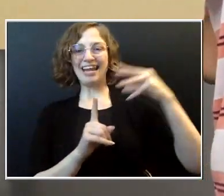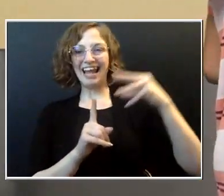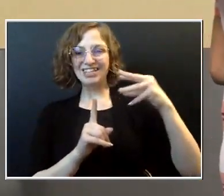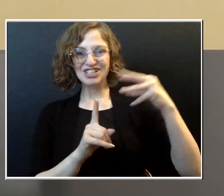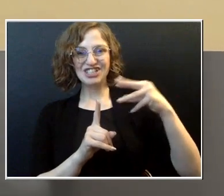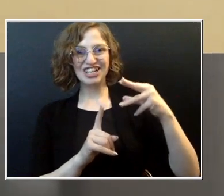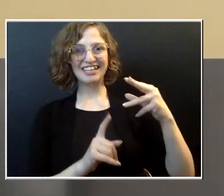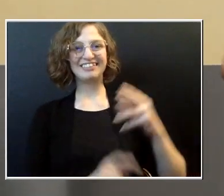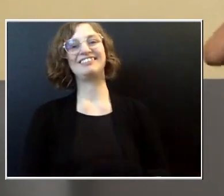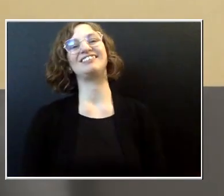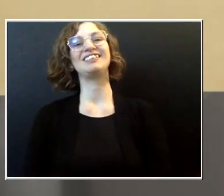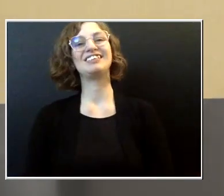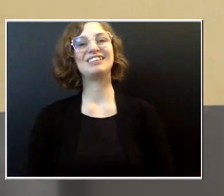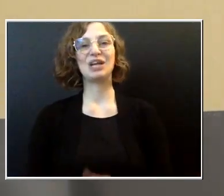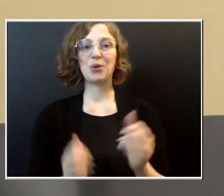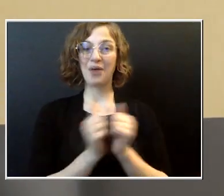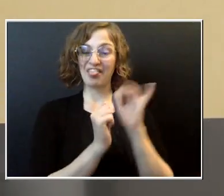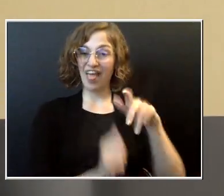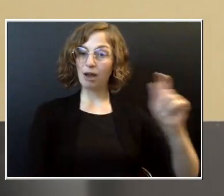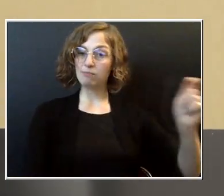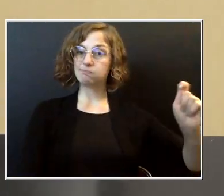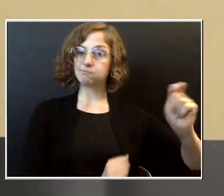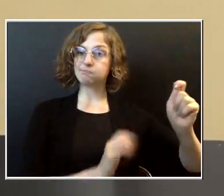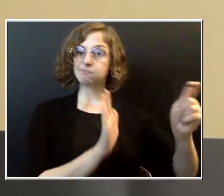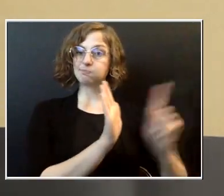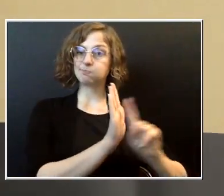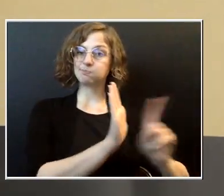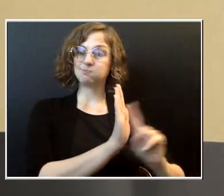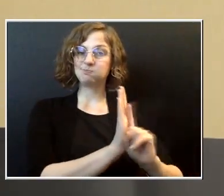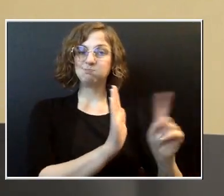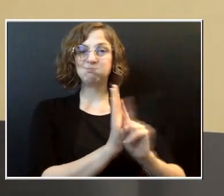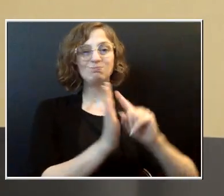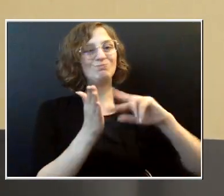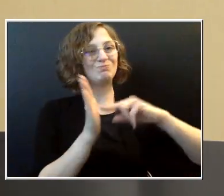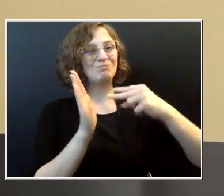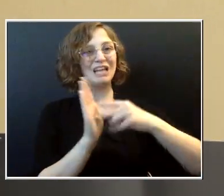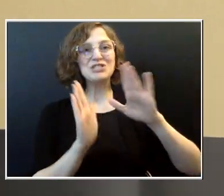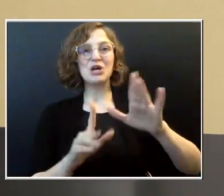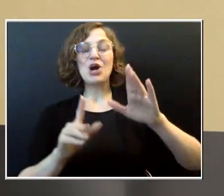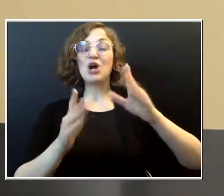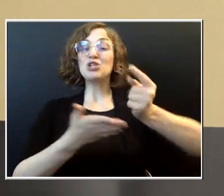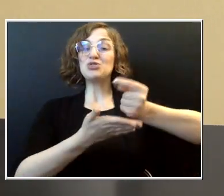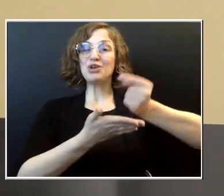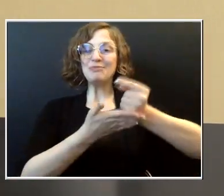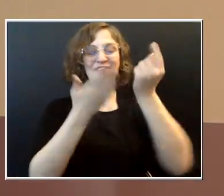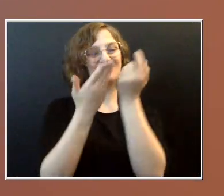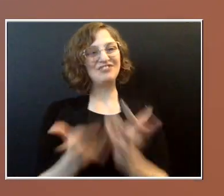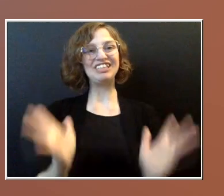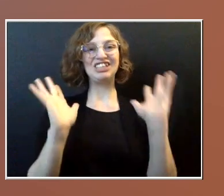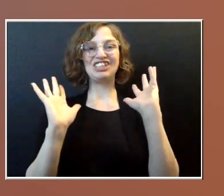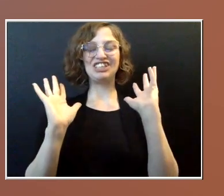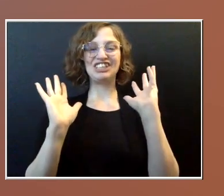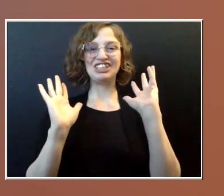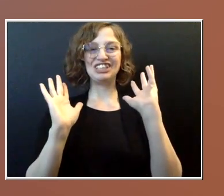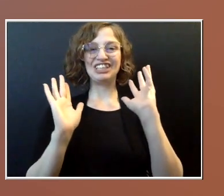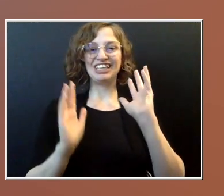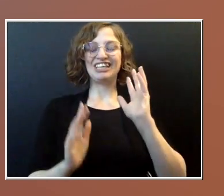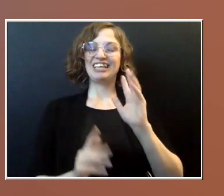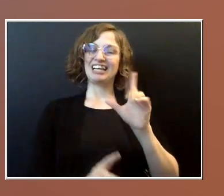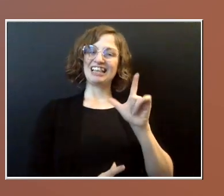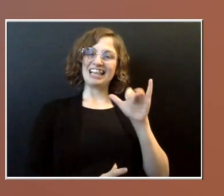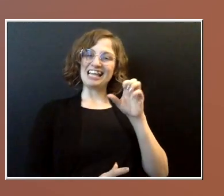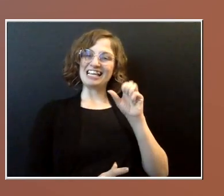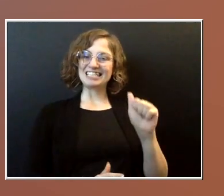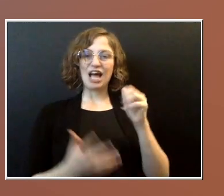And with the sound of that bell signaling the end of treatment, Lisa is all about getting back to what she loves